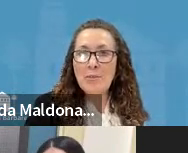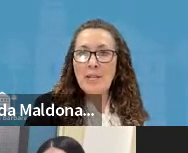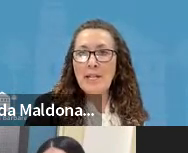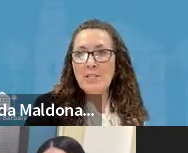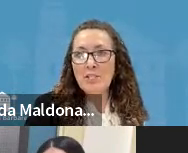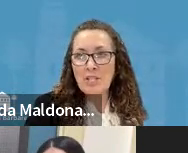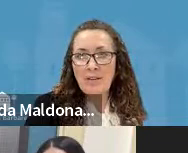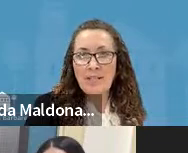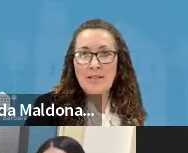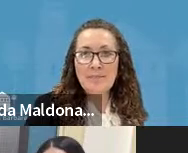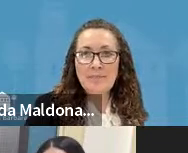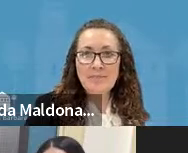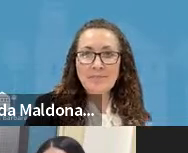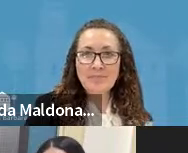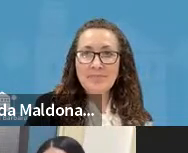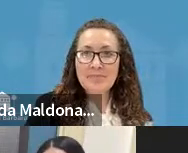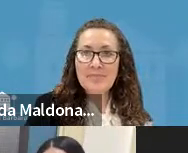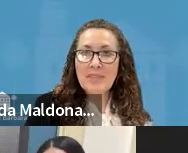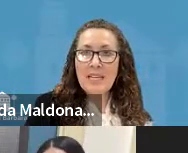Monica, Lupe, and Sharon.